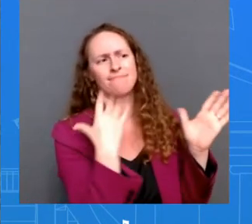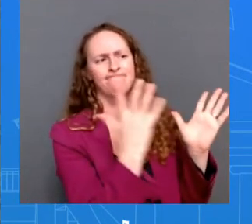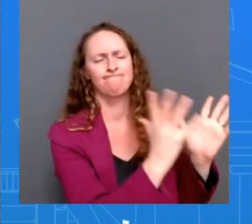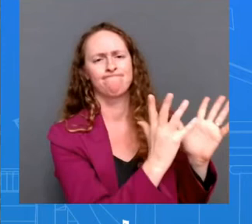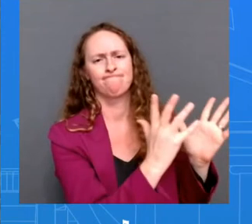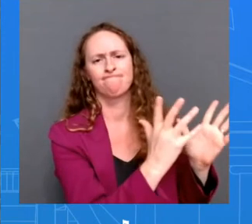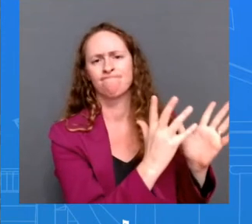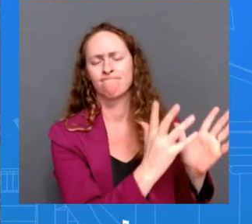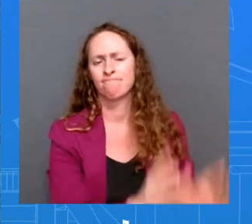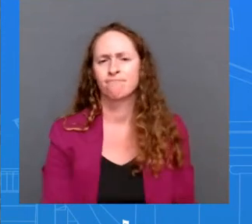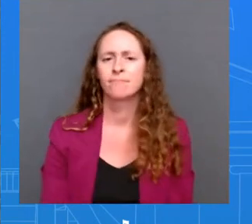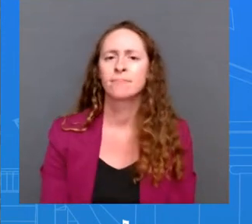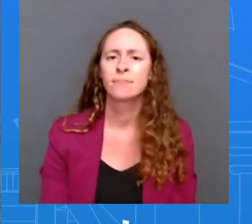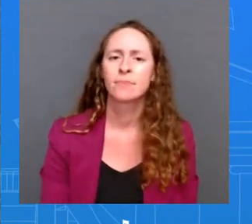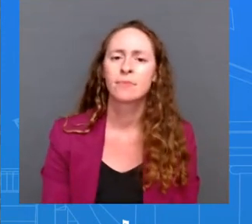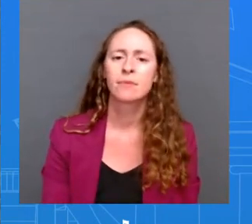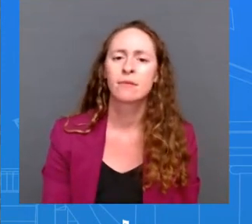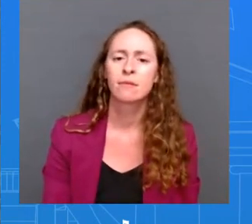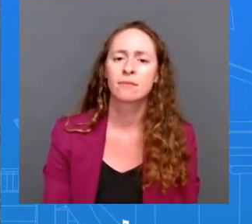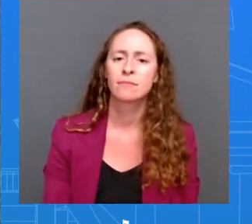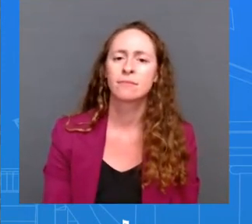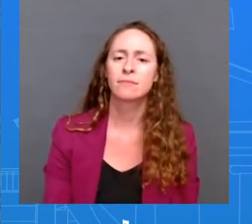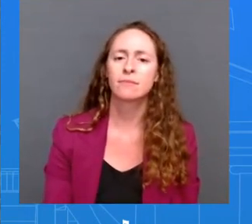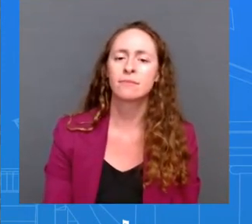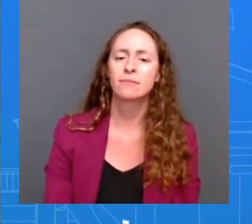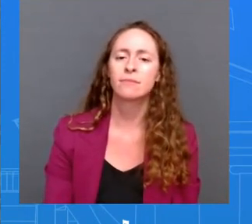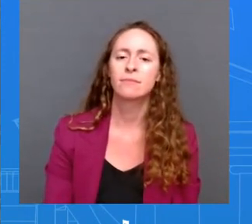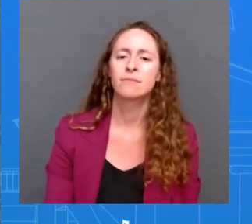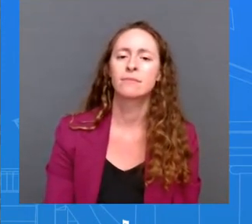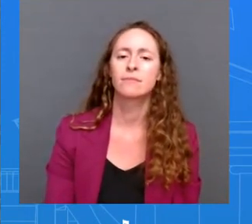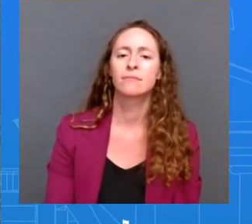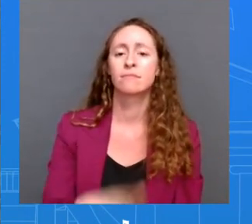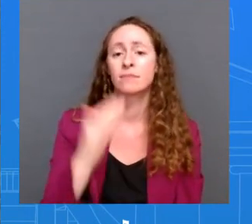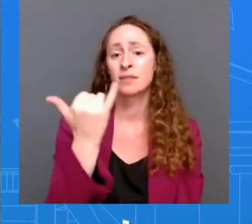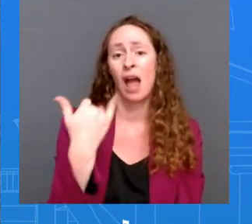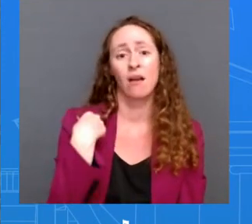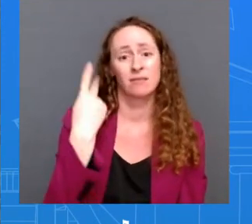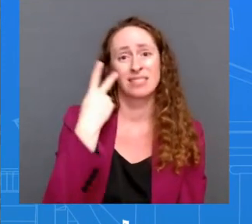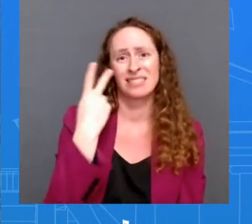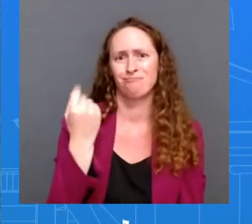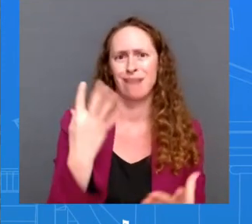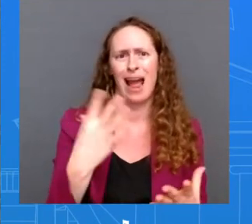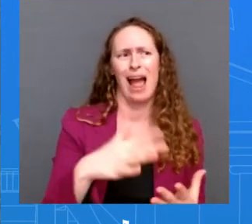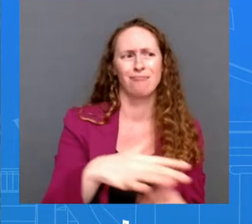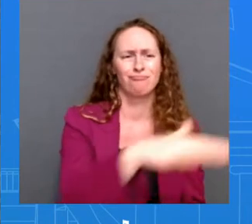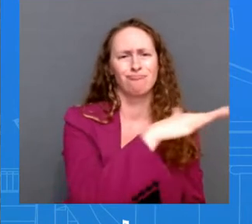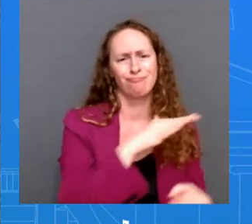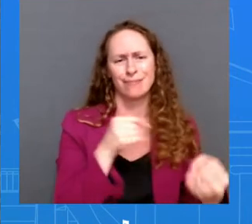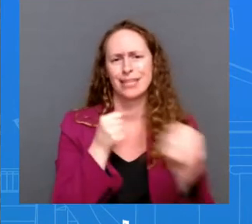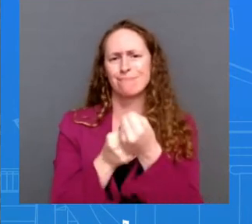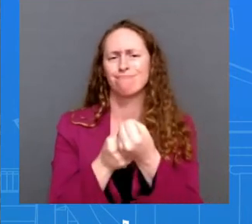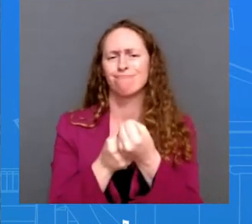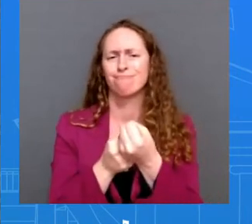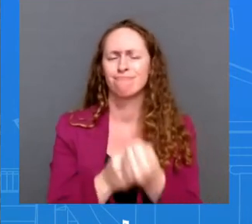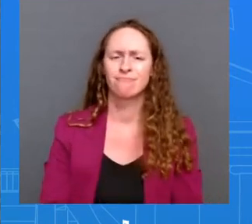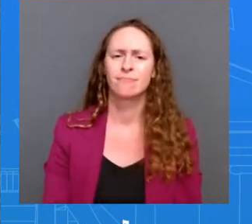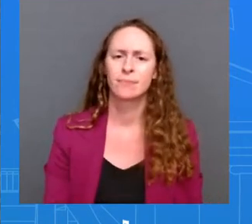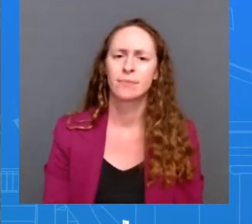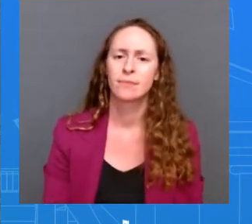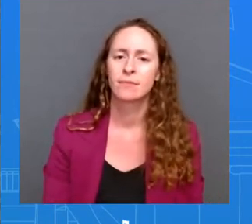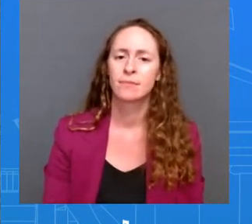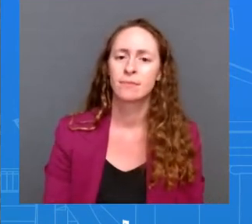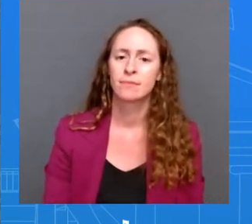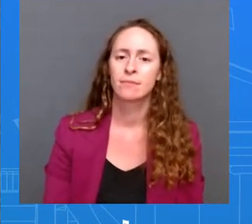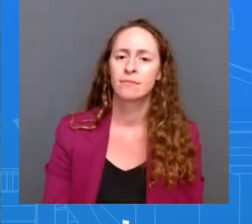aisle this year and so many years in the past for support to Taiwan. But I don't think it behooves us